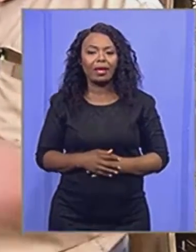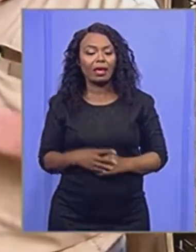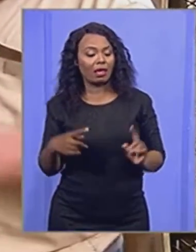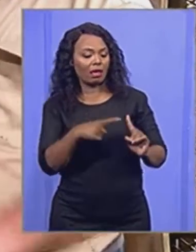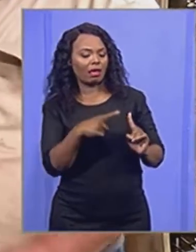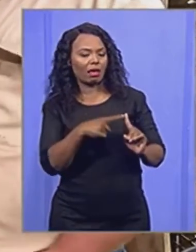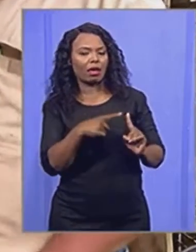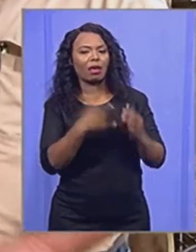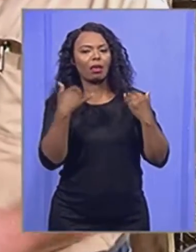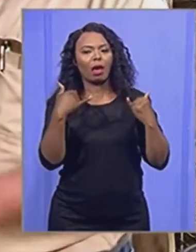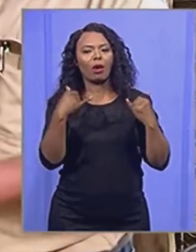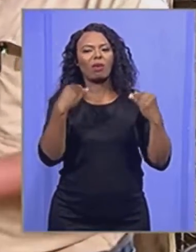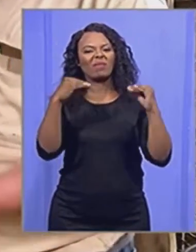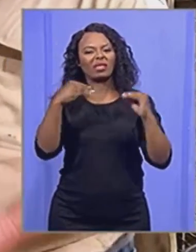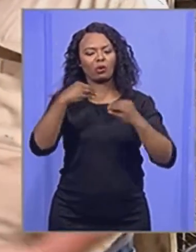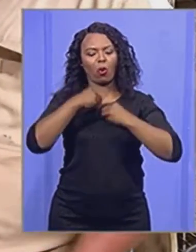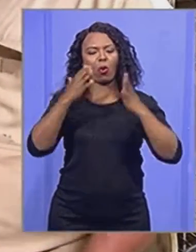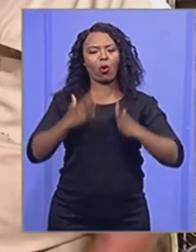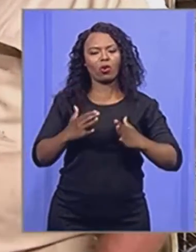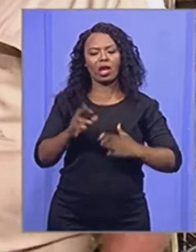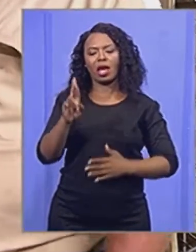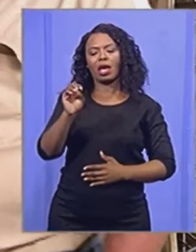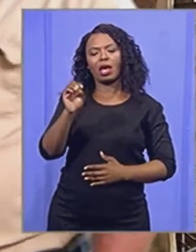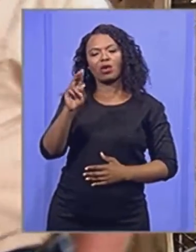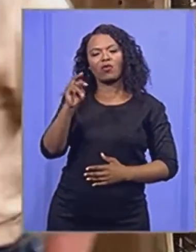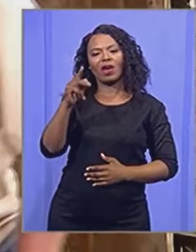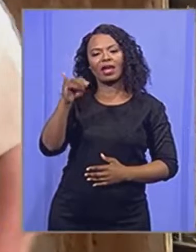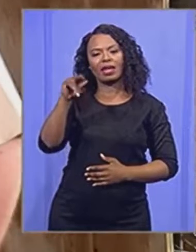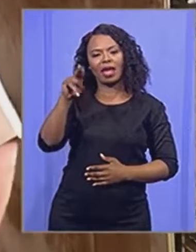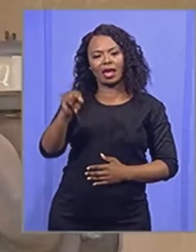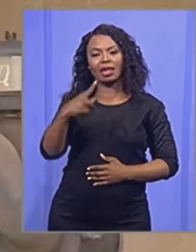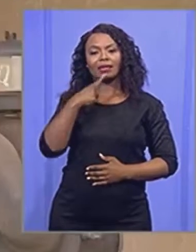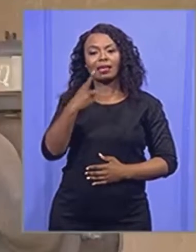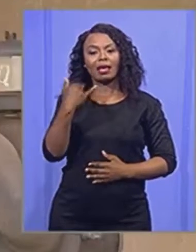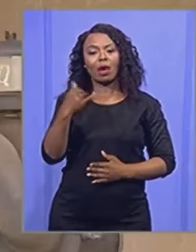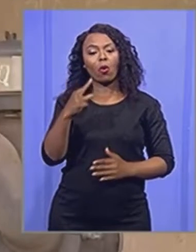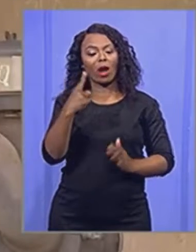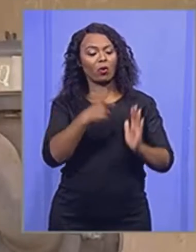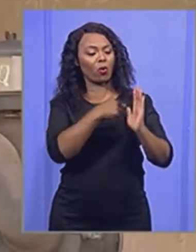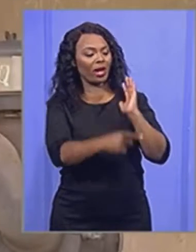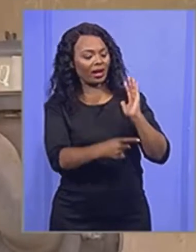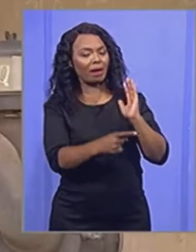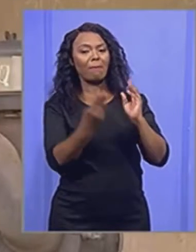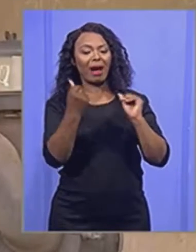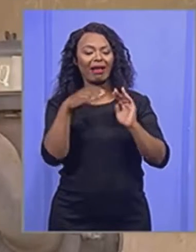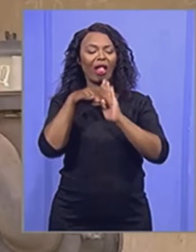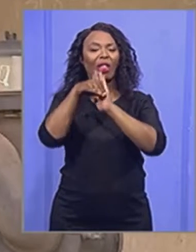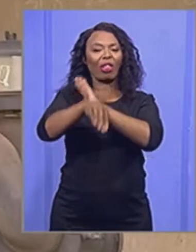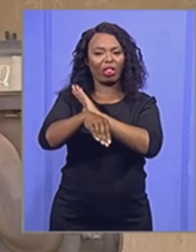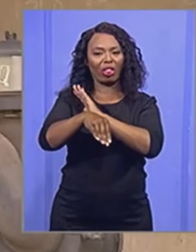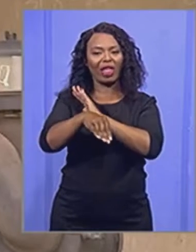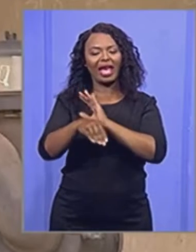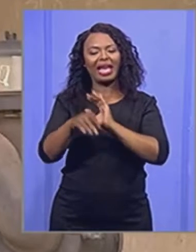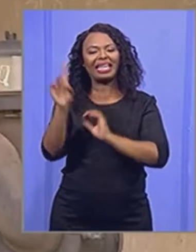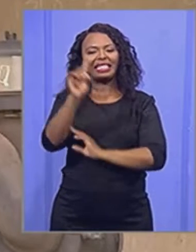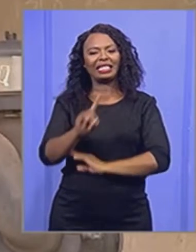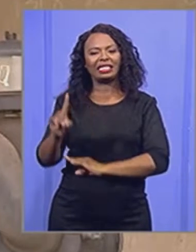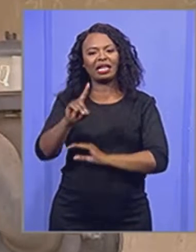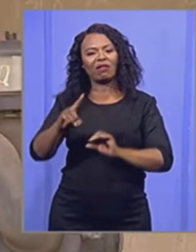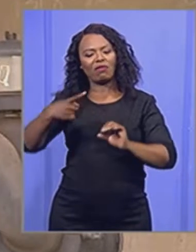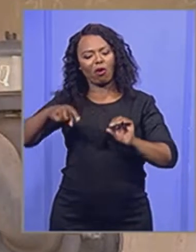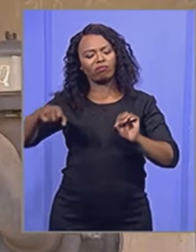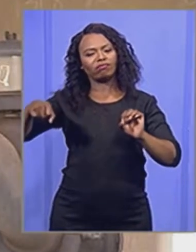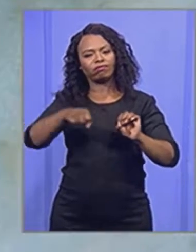ba Renosterfontein. A re mo bekeng fela o latlhegetswe ke madi a mantsi mo dizeleng ya go fetlha motlakase